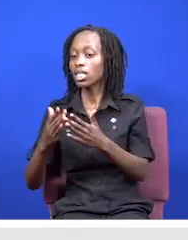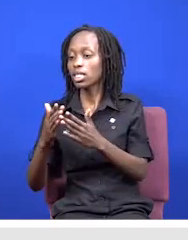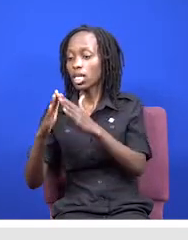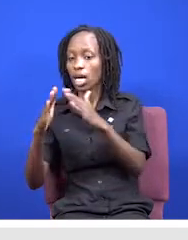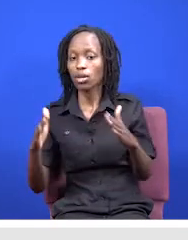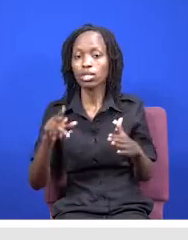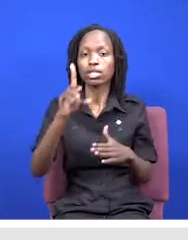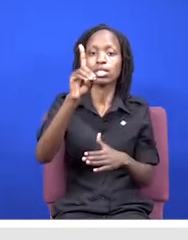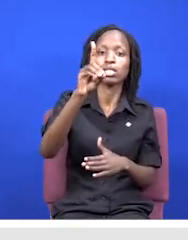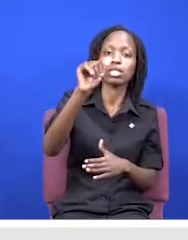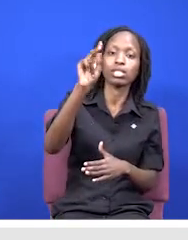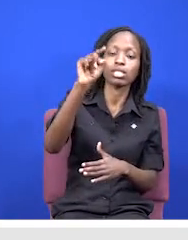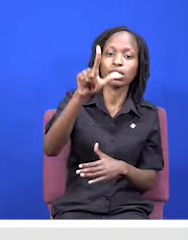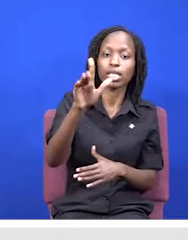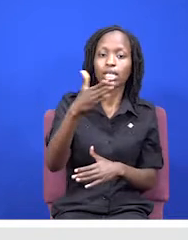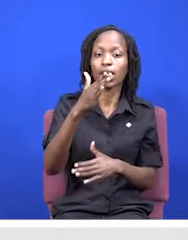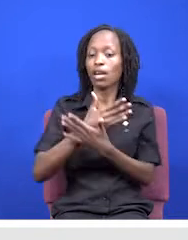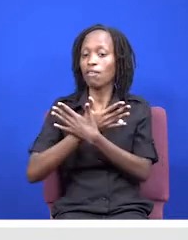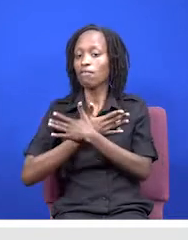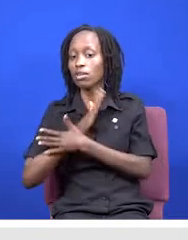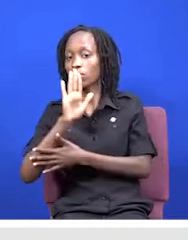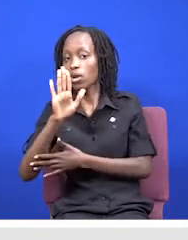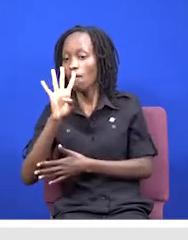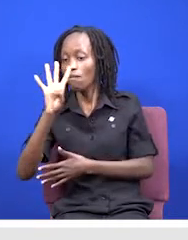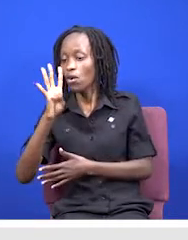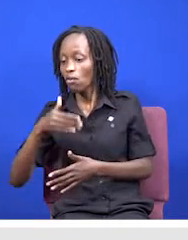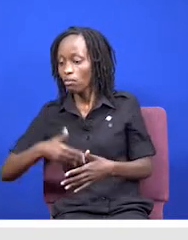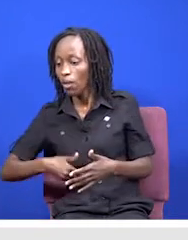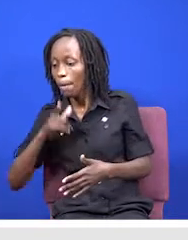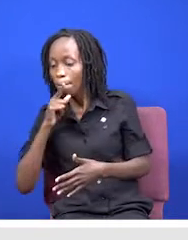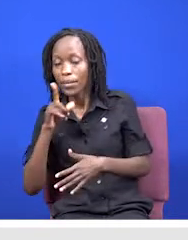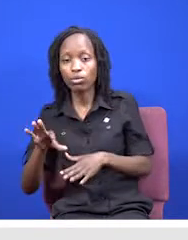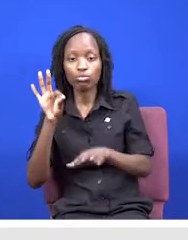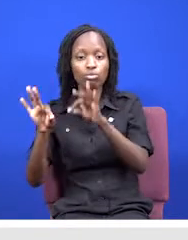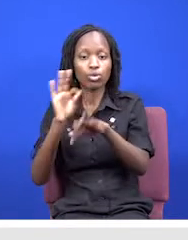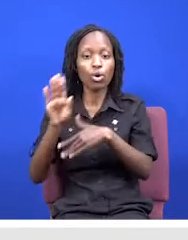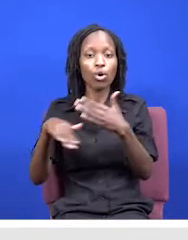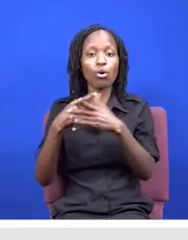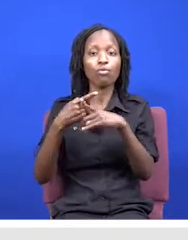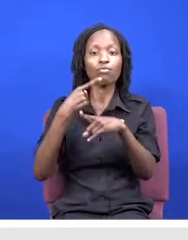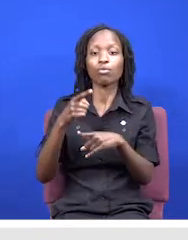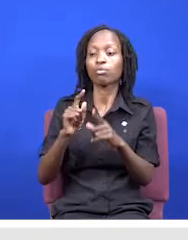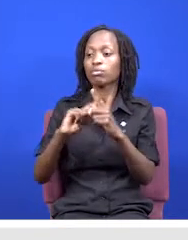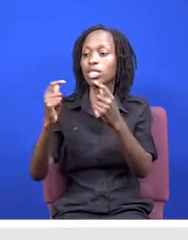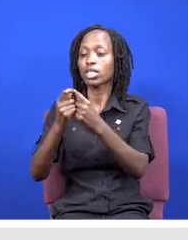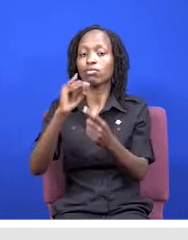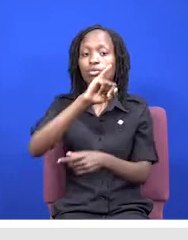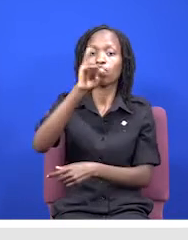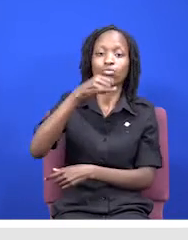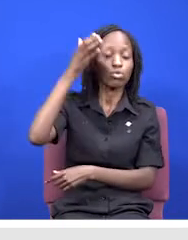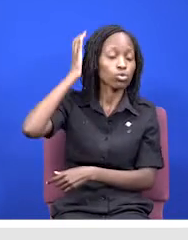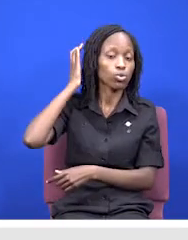Daniel, Hananiah, Mishael, and Azariah were four of the young men chosen, all of whom were from the tribe of